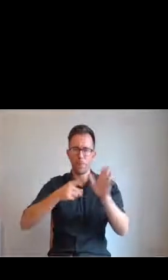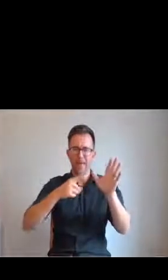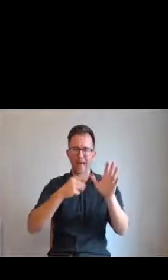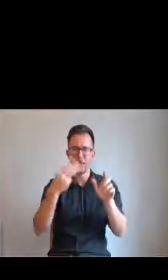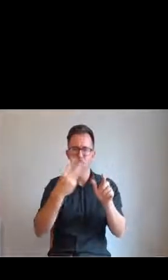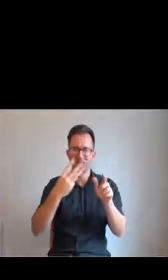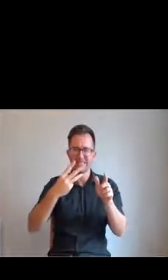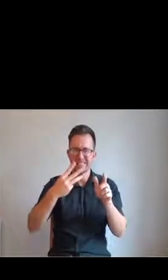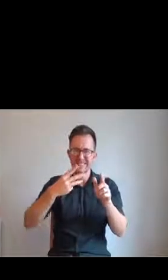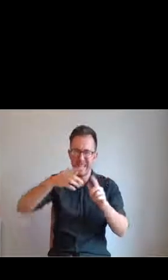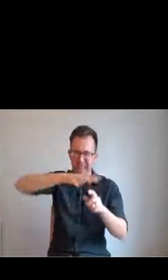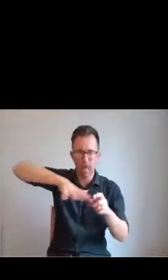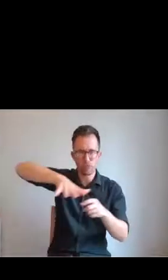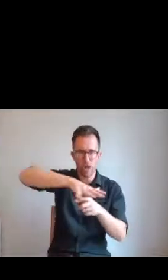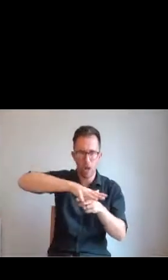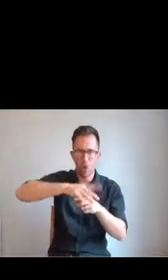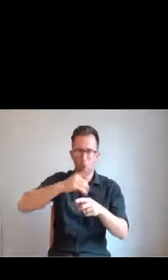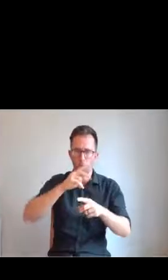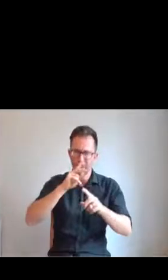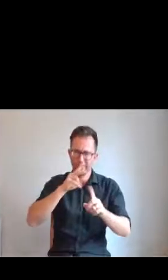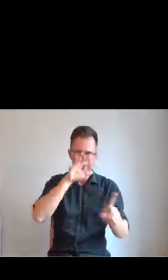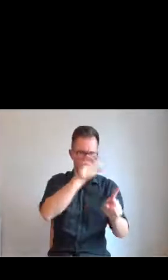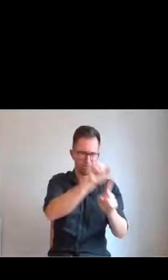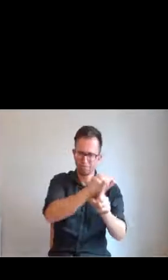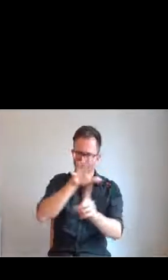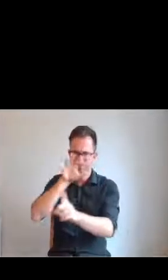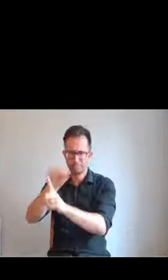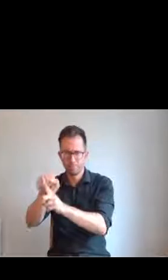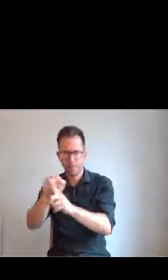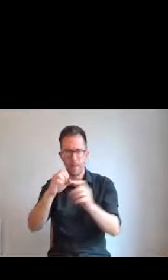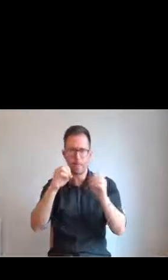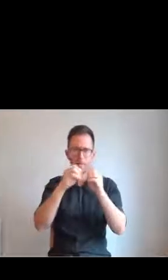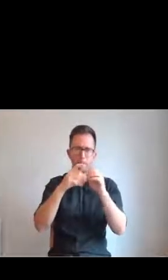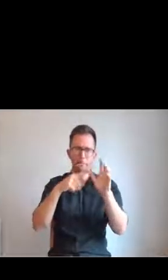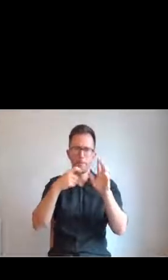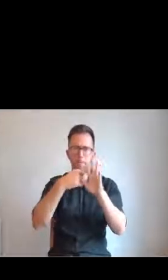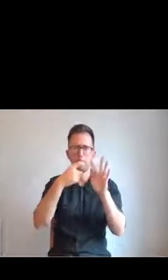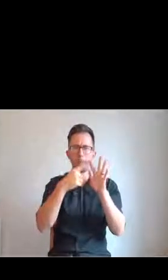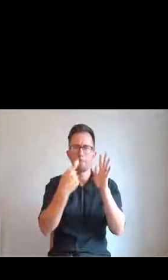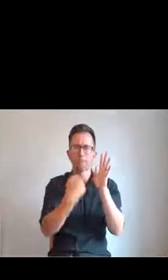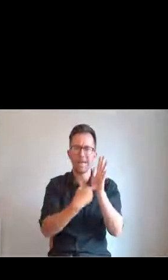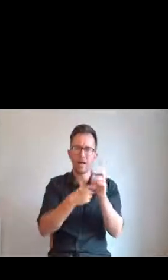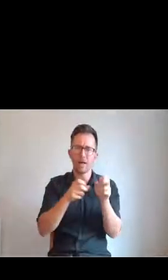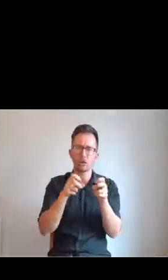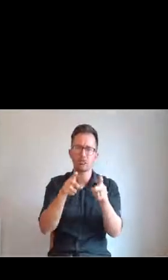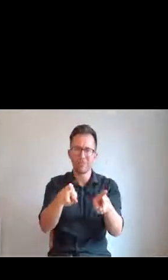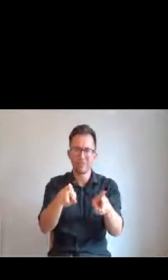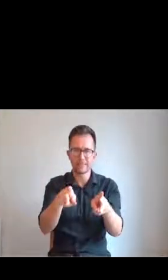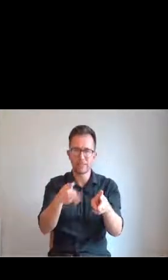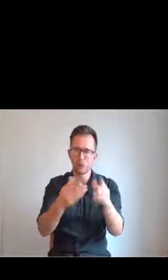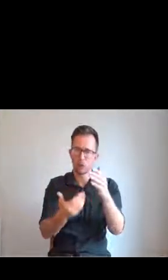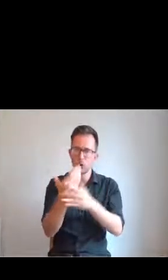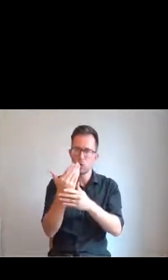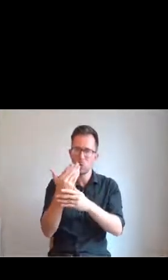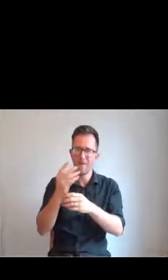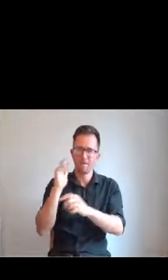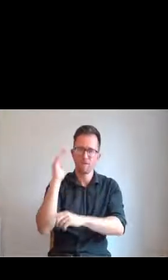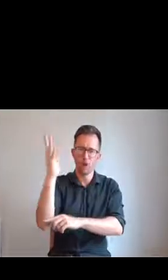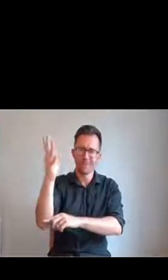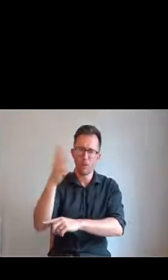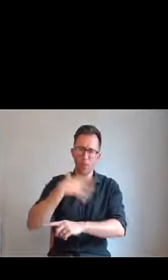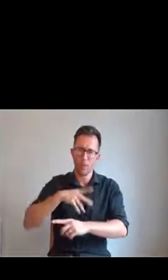identified 2 separate woodland areas off Baker Street that we would look to make accessible to the public.